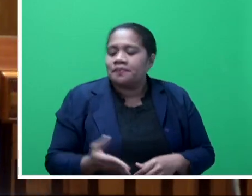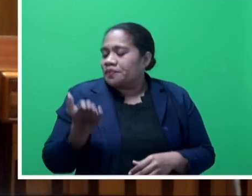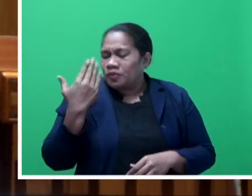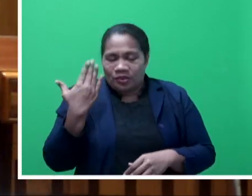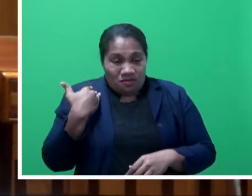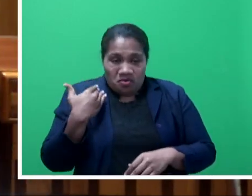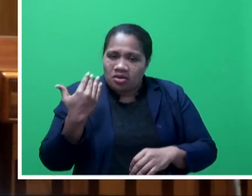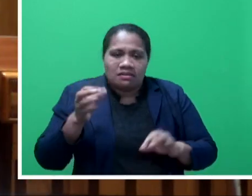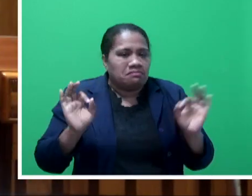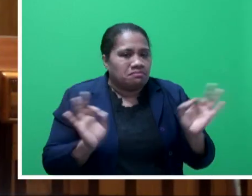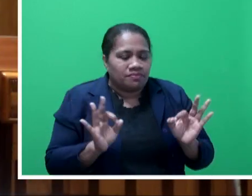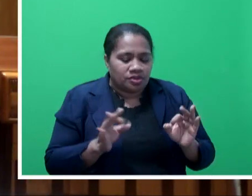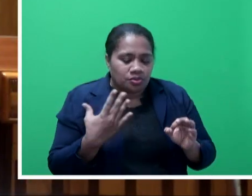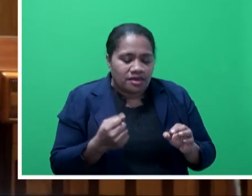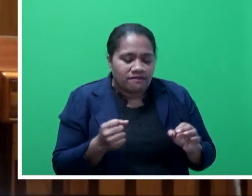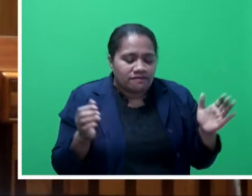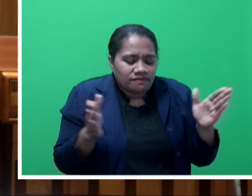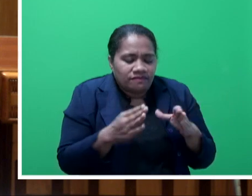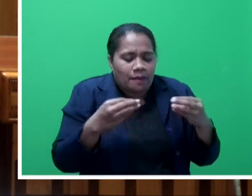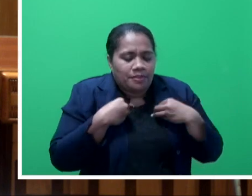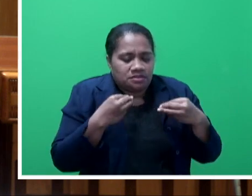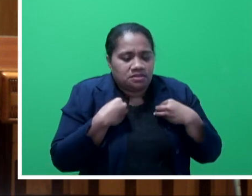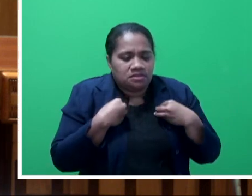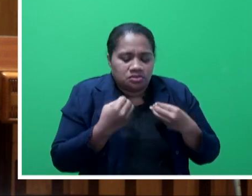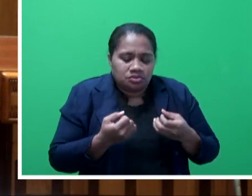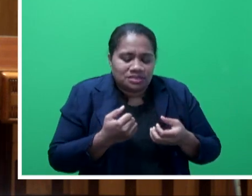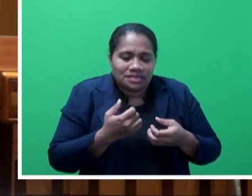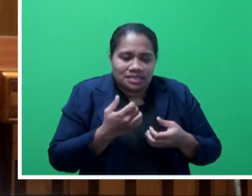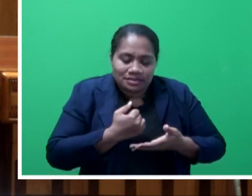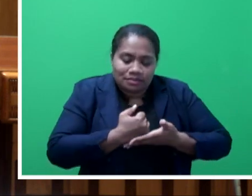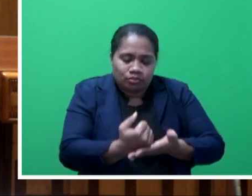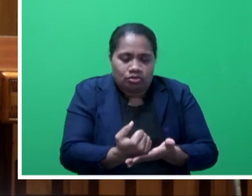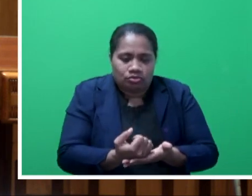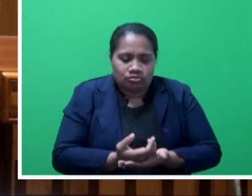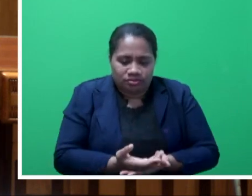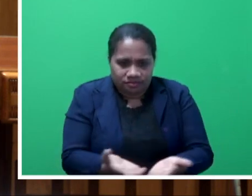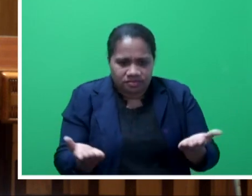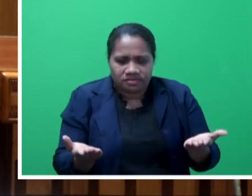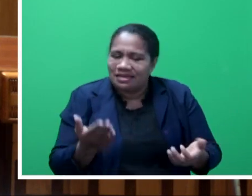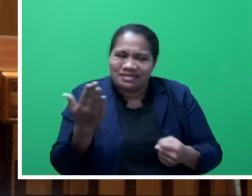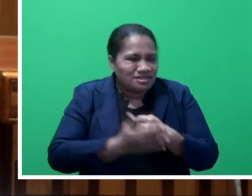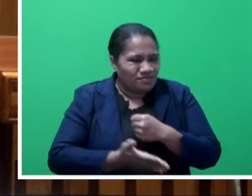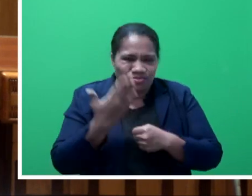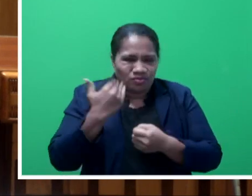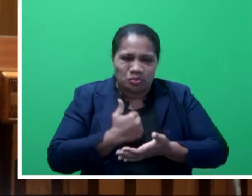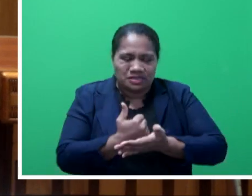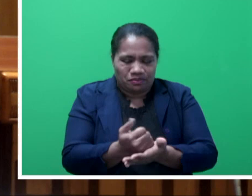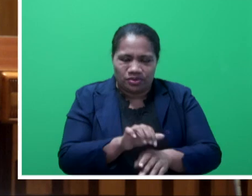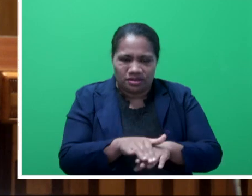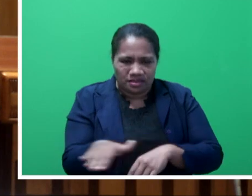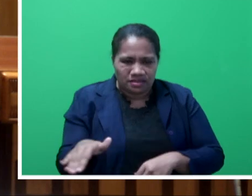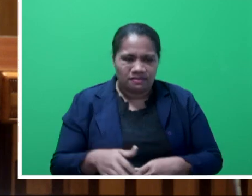get micro-enterprises been given the type of support that we are currently giving them. Never before, of course we had